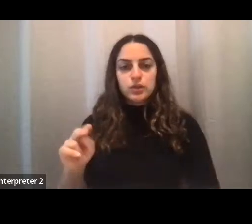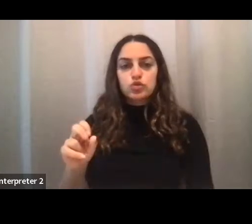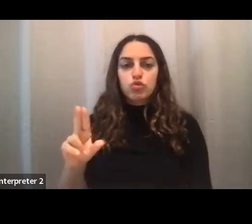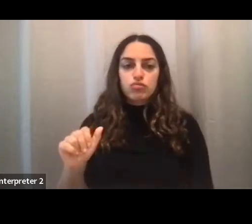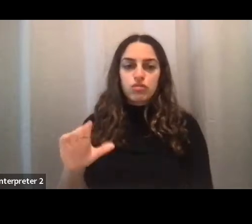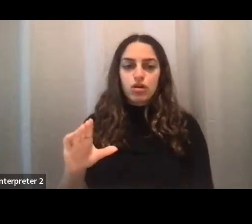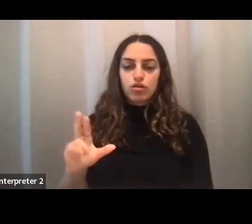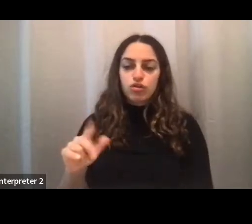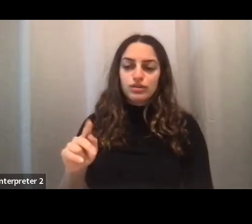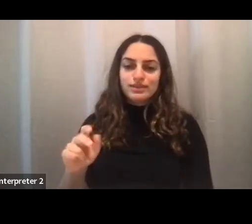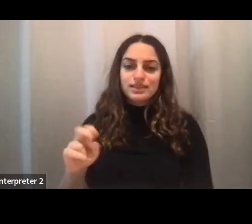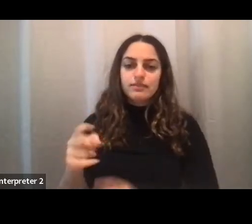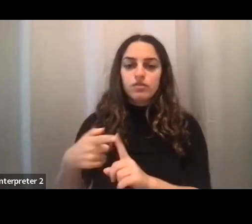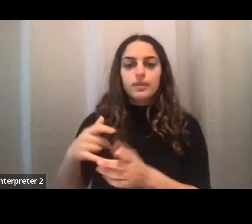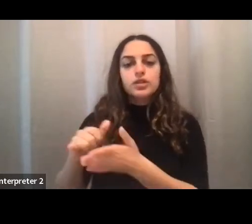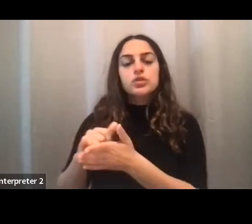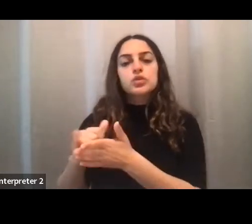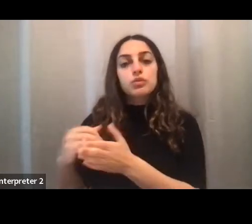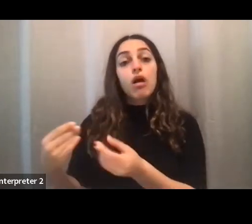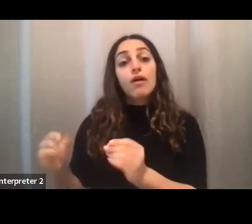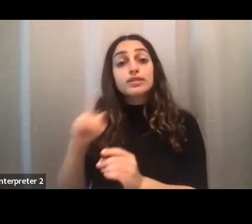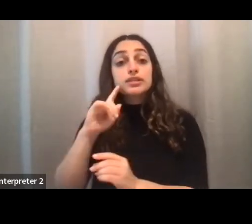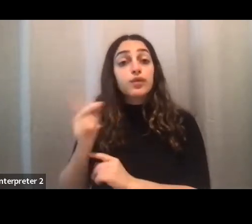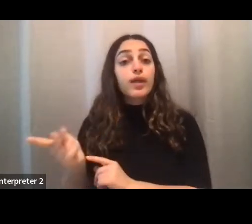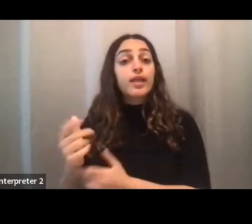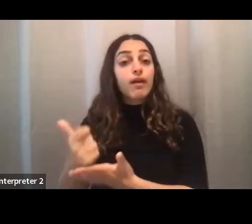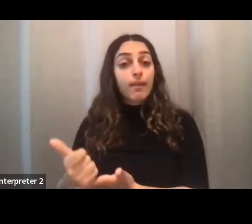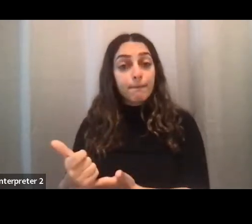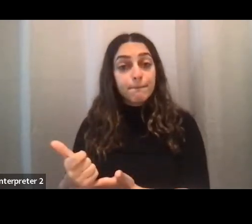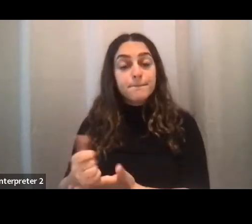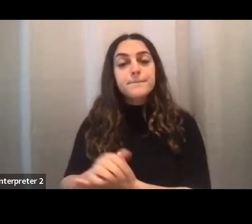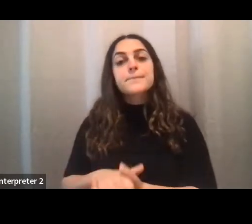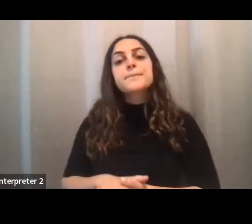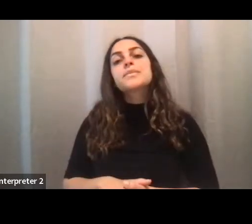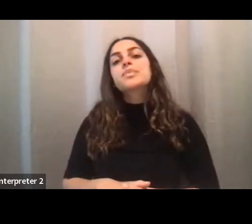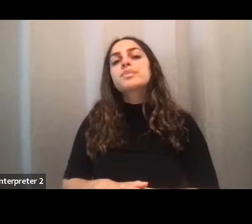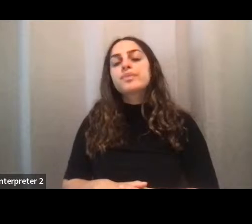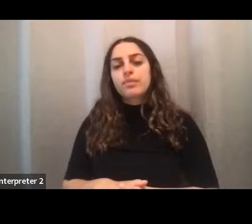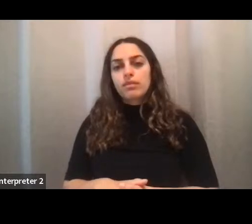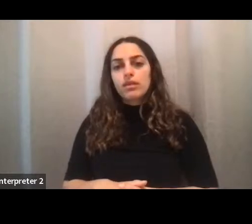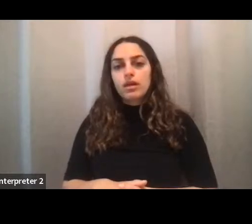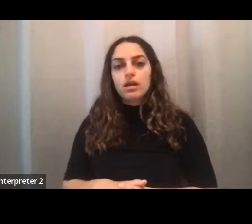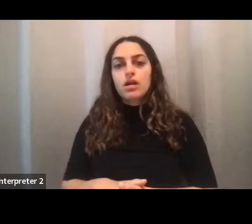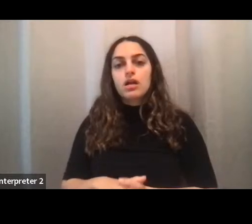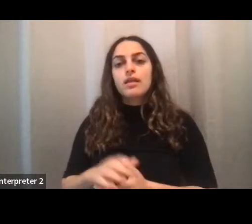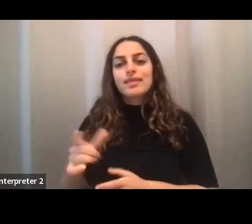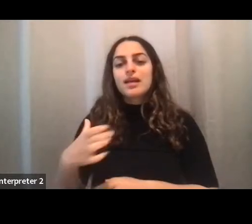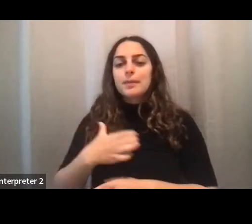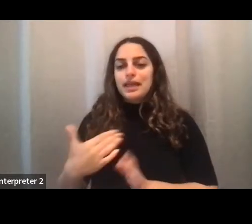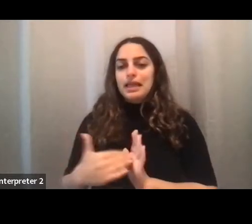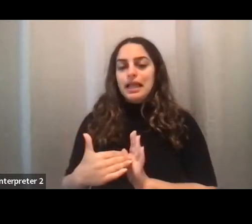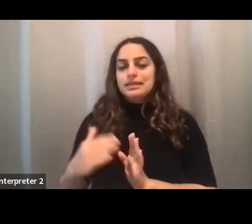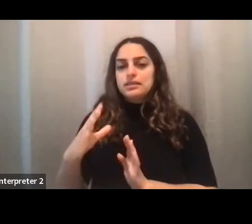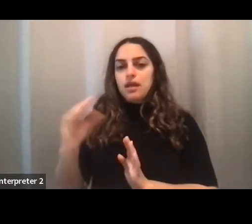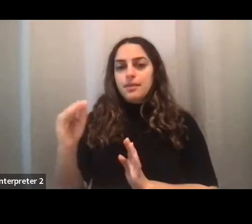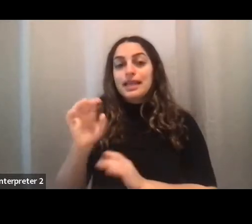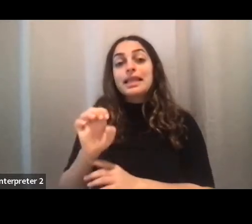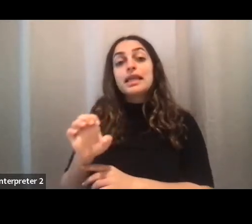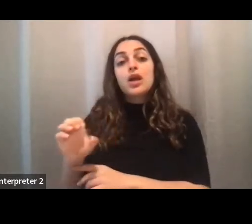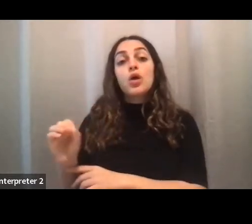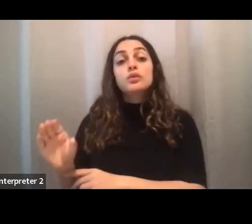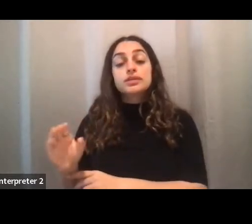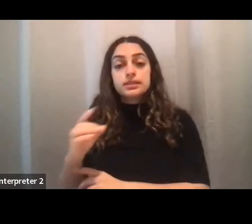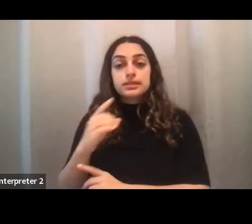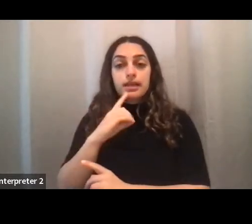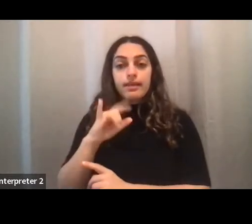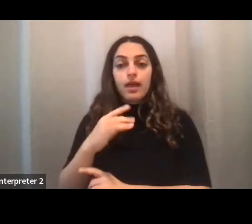district office for their help in its complaint against the company the eeoc alleged that white